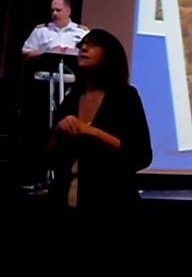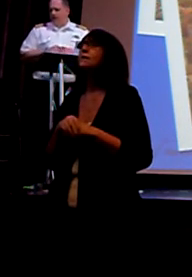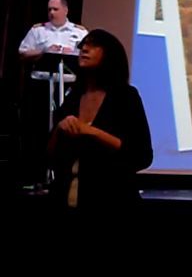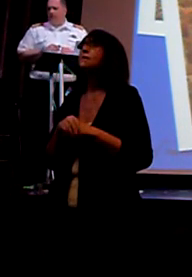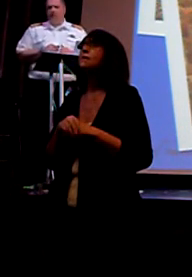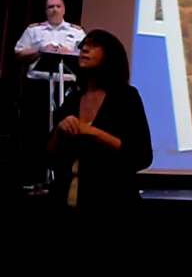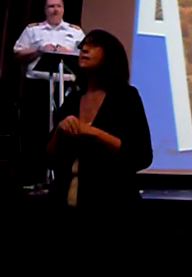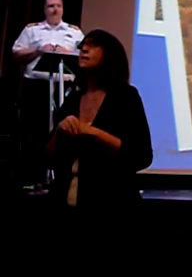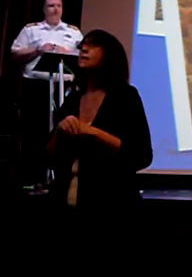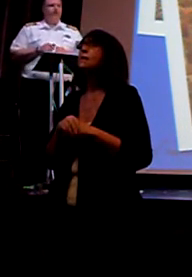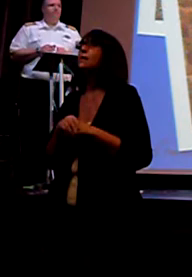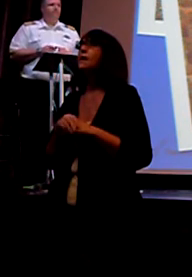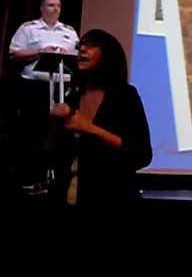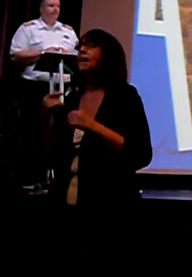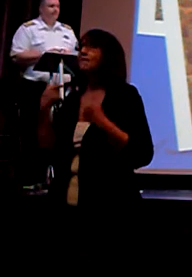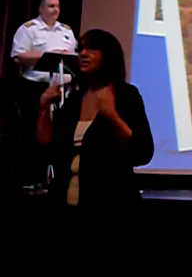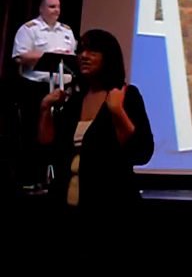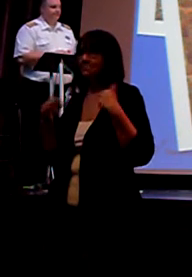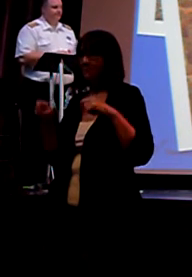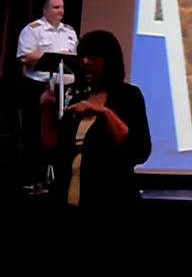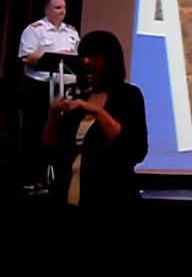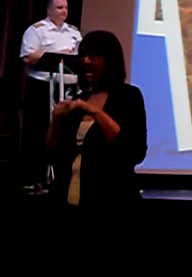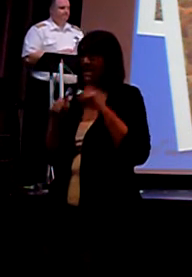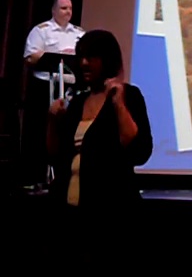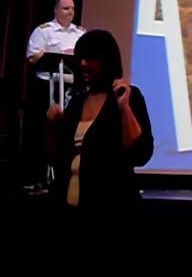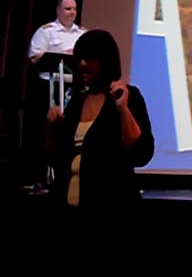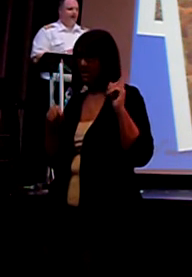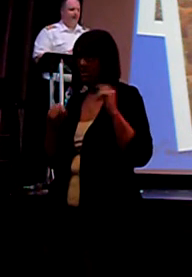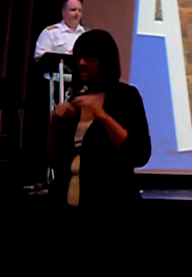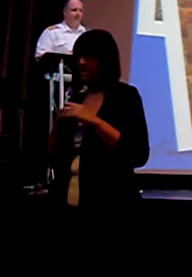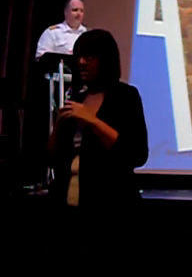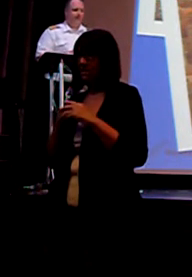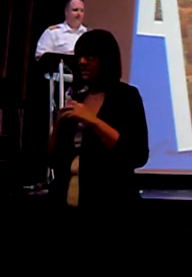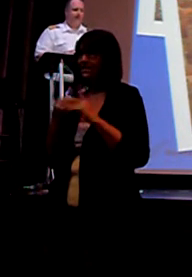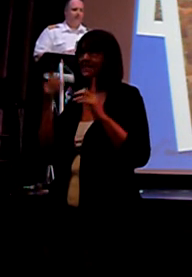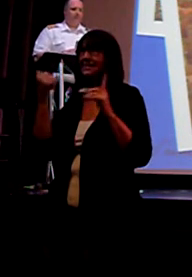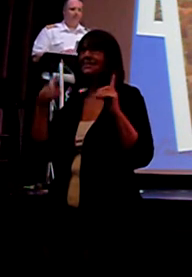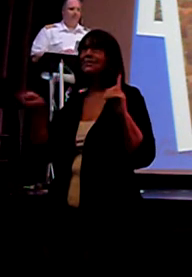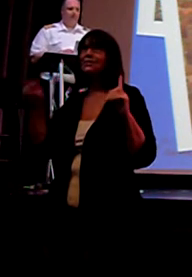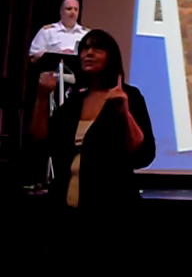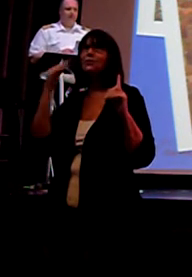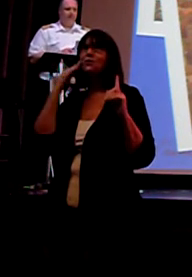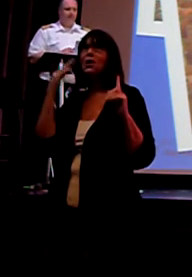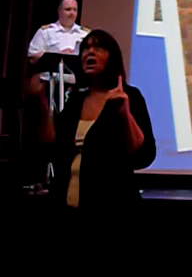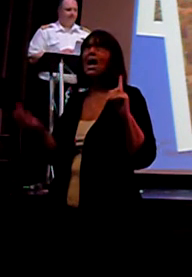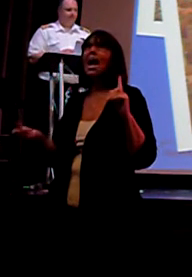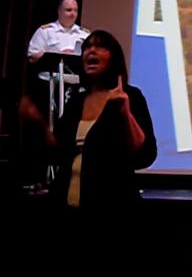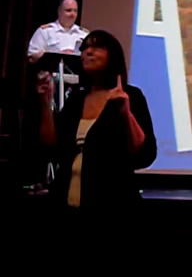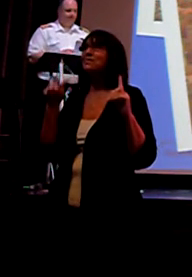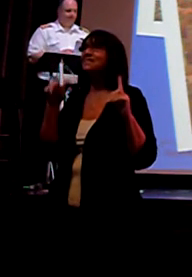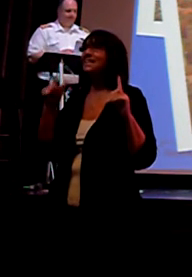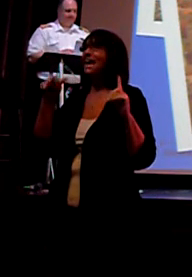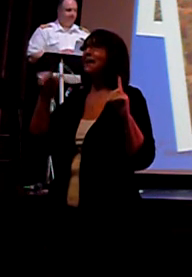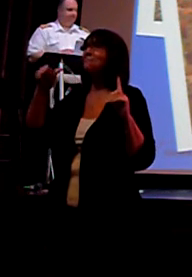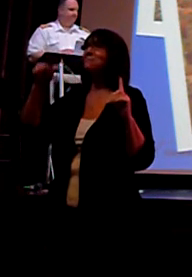And then we have the Spanish Steps. Anybody that knows how many there are?